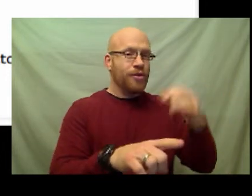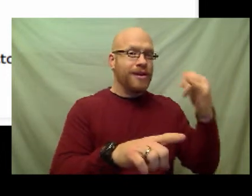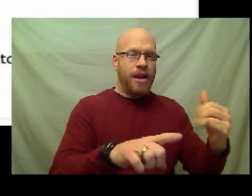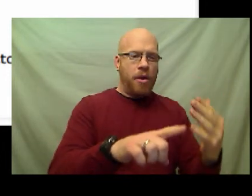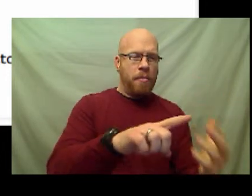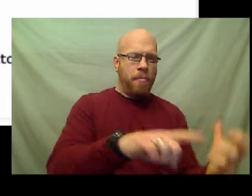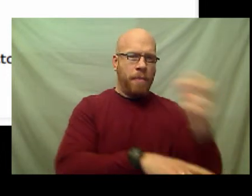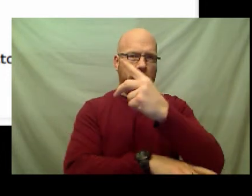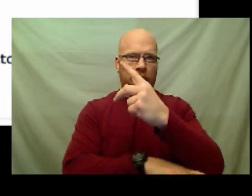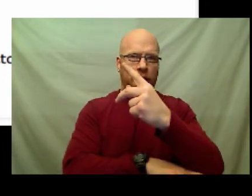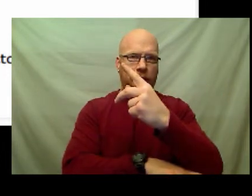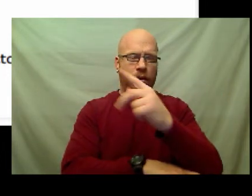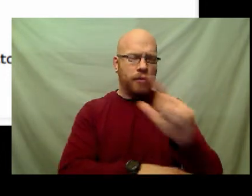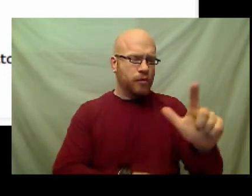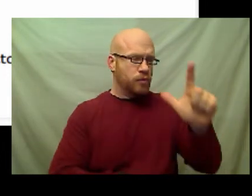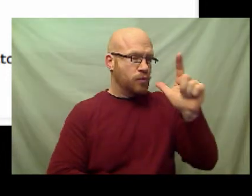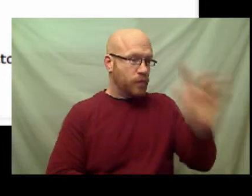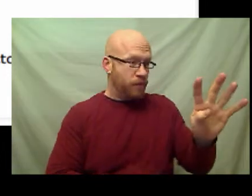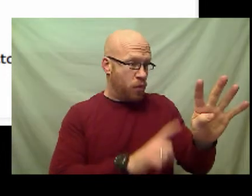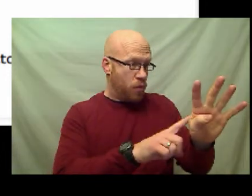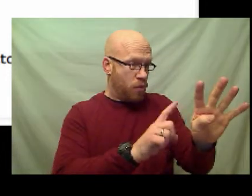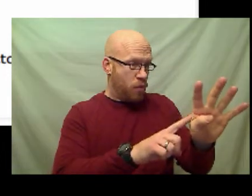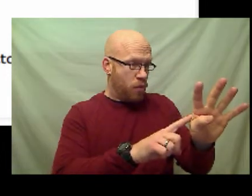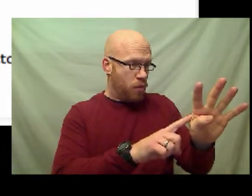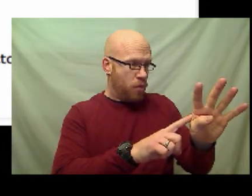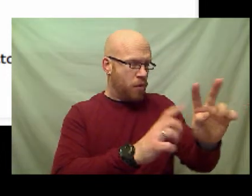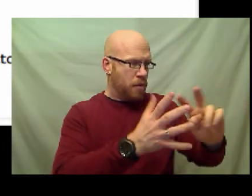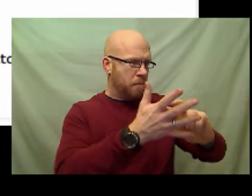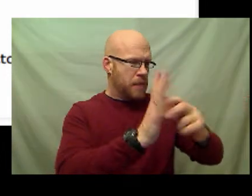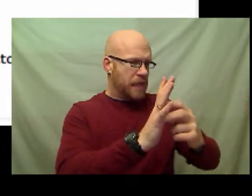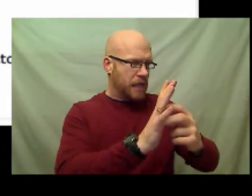go backwards. We're going to take 24.